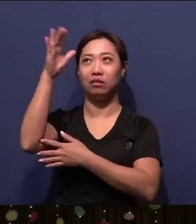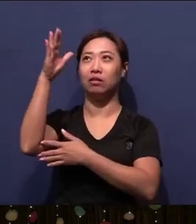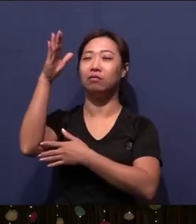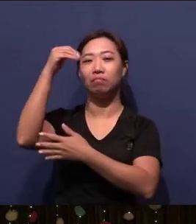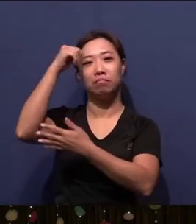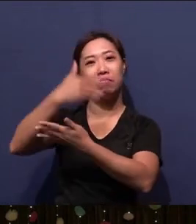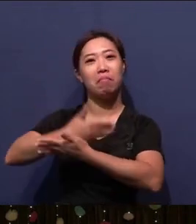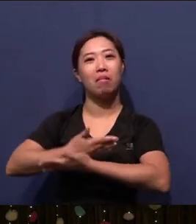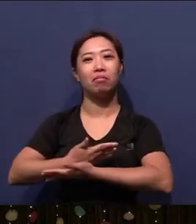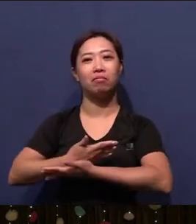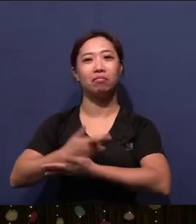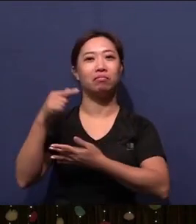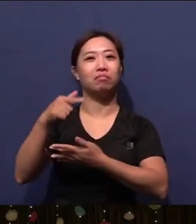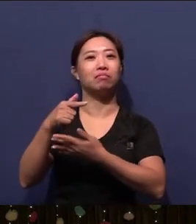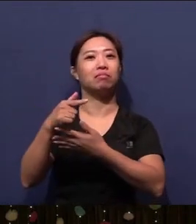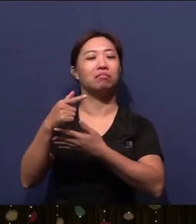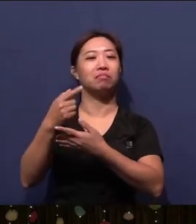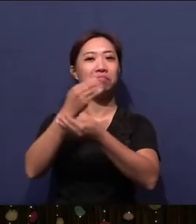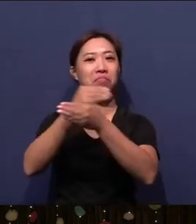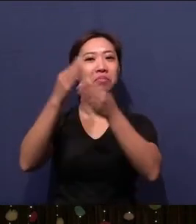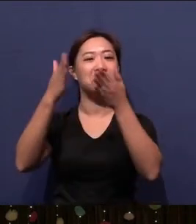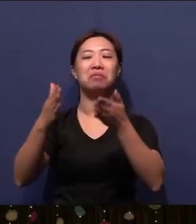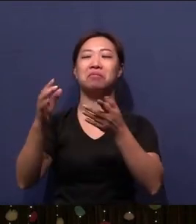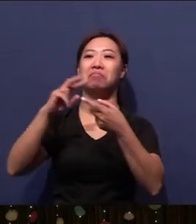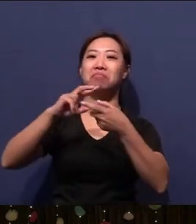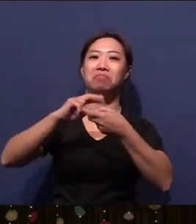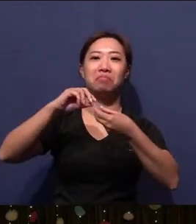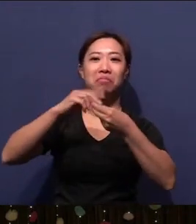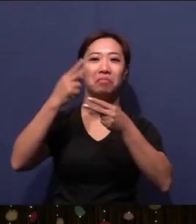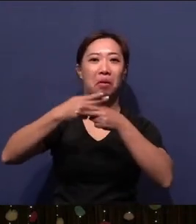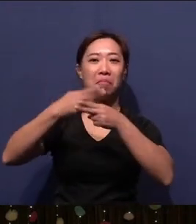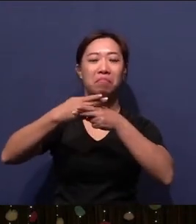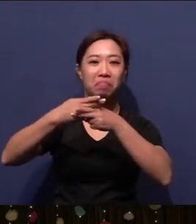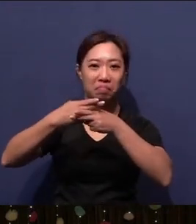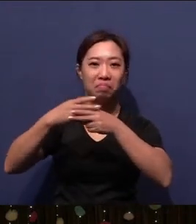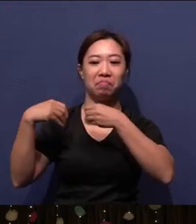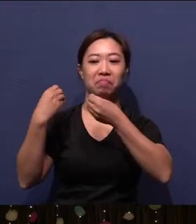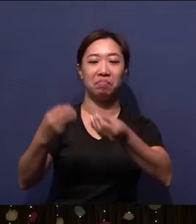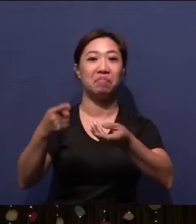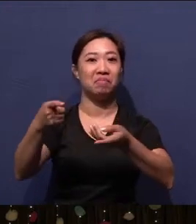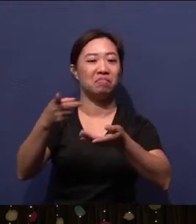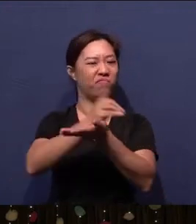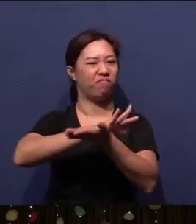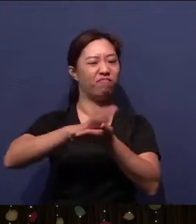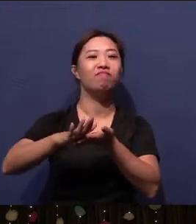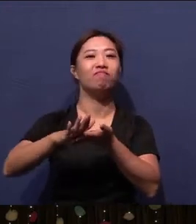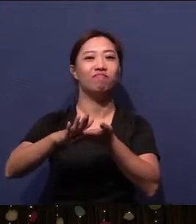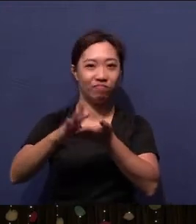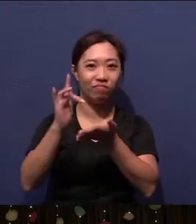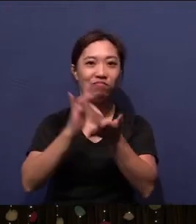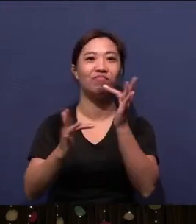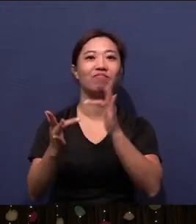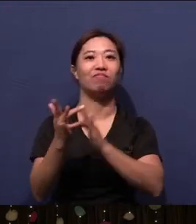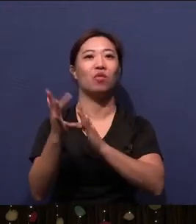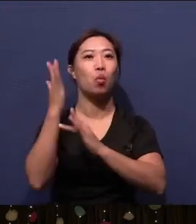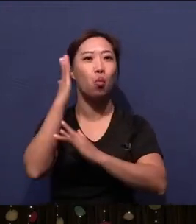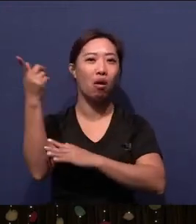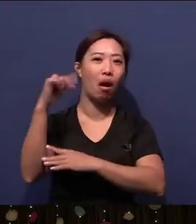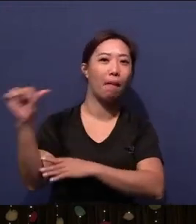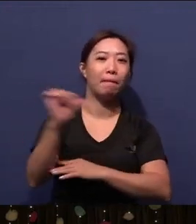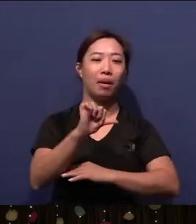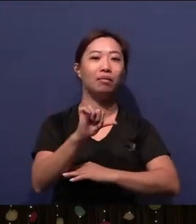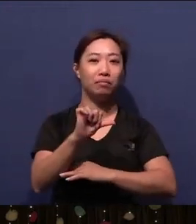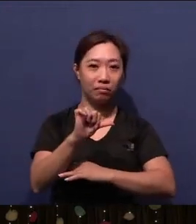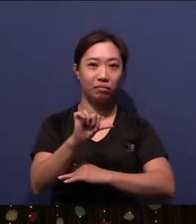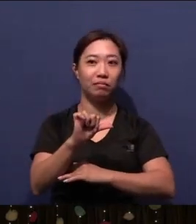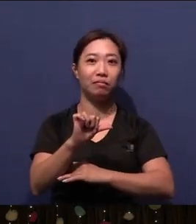a messianic title, and it shows Jesus' divinity. And Jesus will return here. Jesus